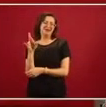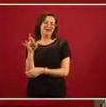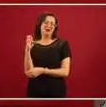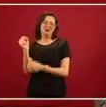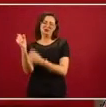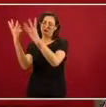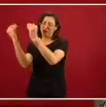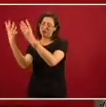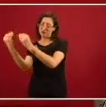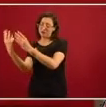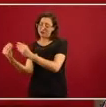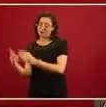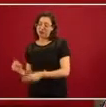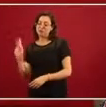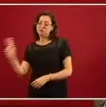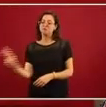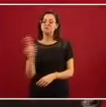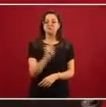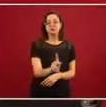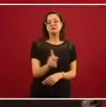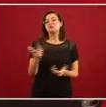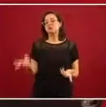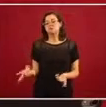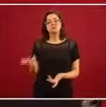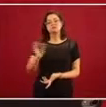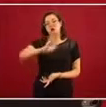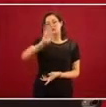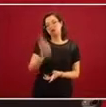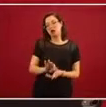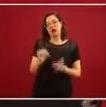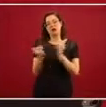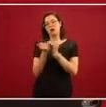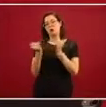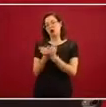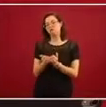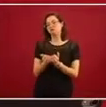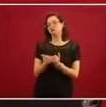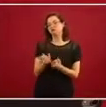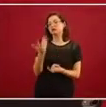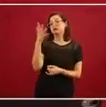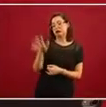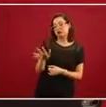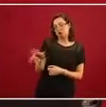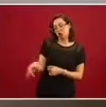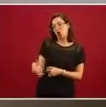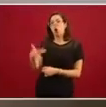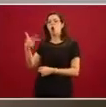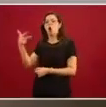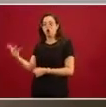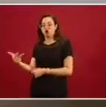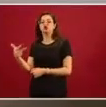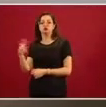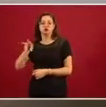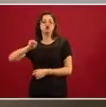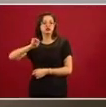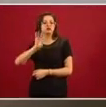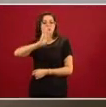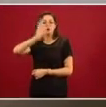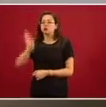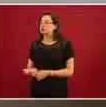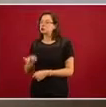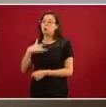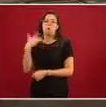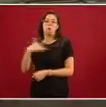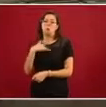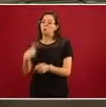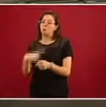and rhinovirus, we assume that it could be a very significant, very substantial